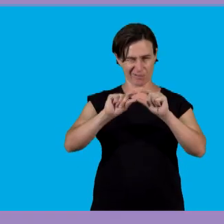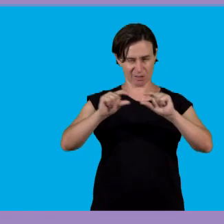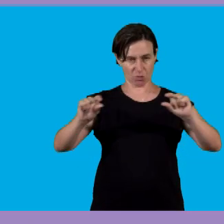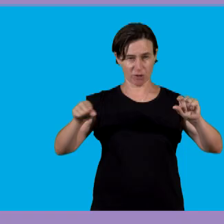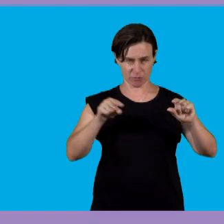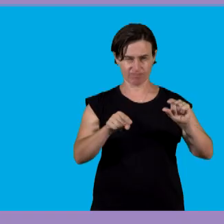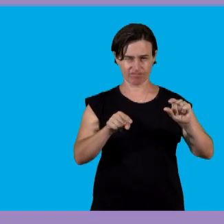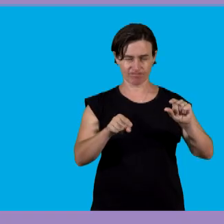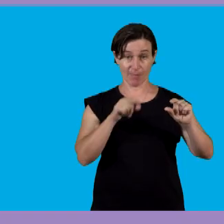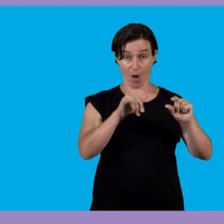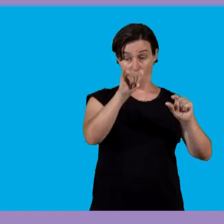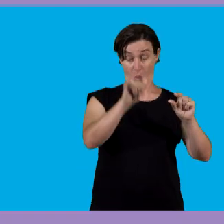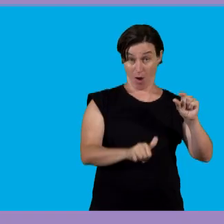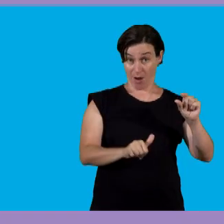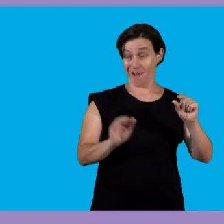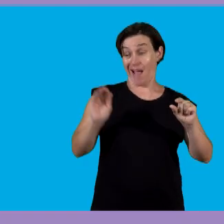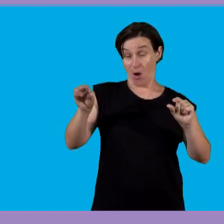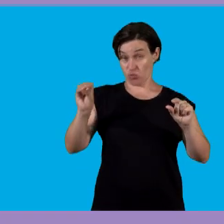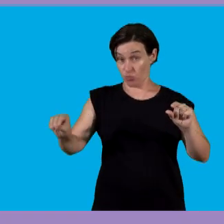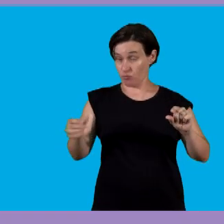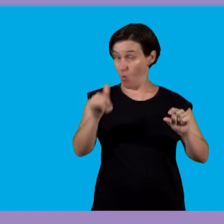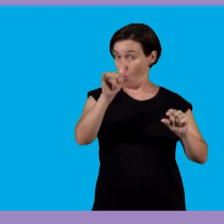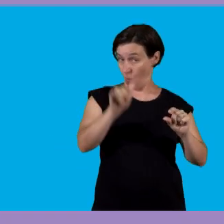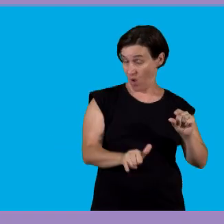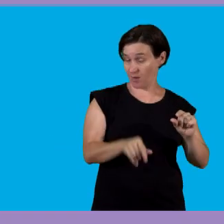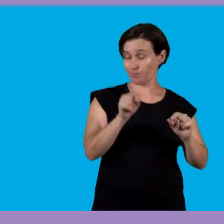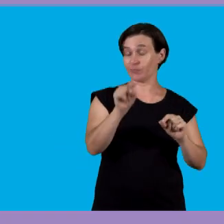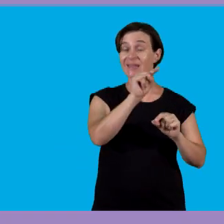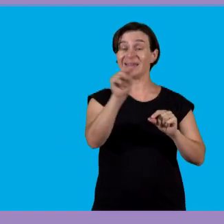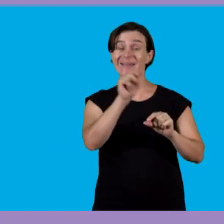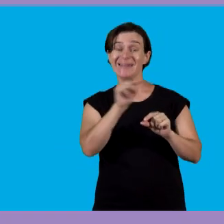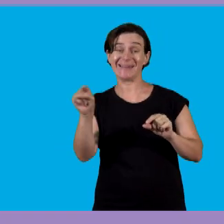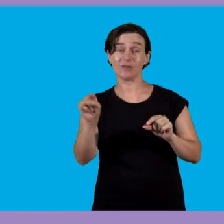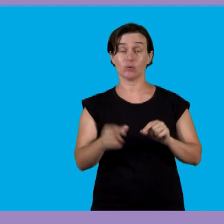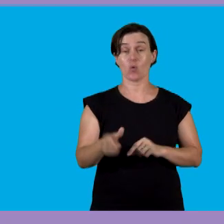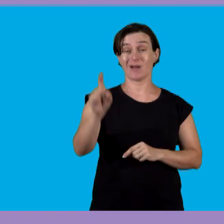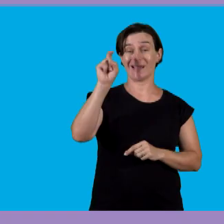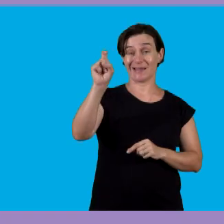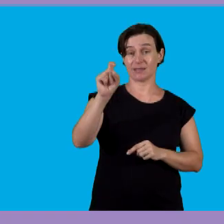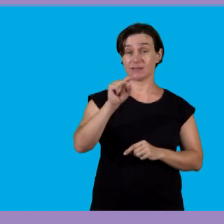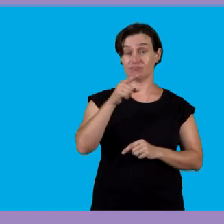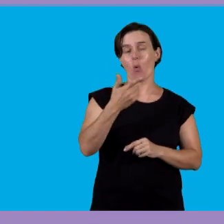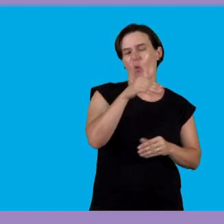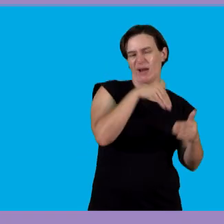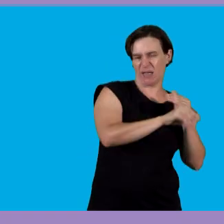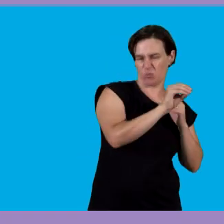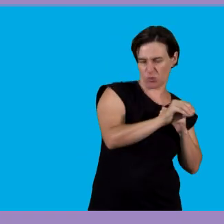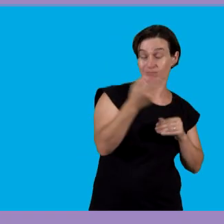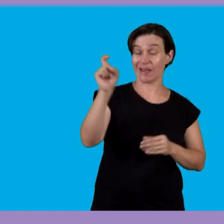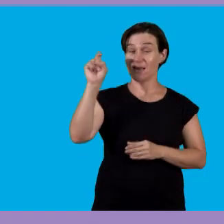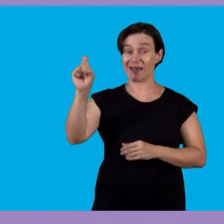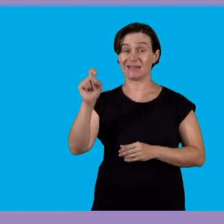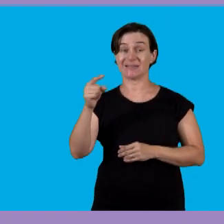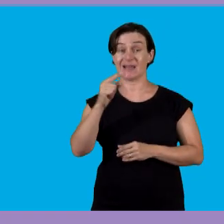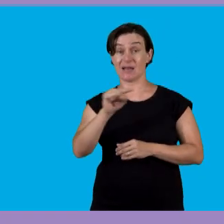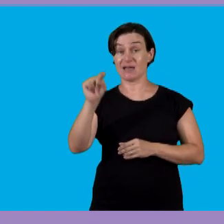values are obtained by taking the input values, dividing them by 3, and from